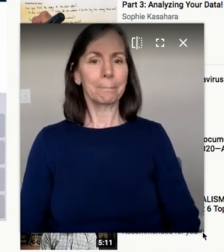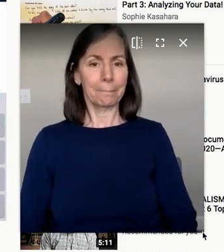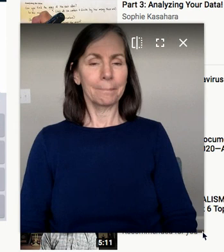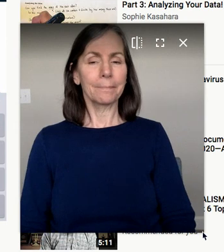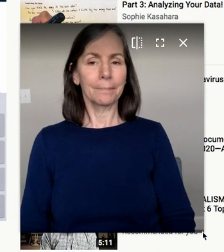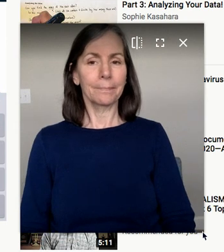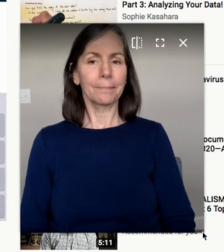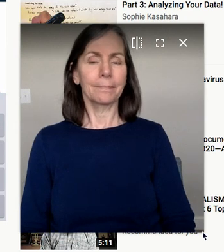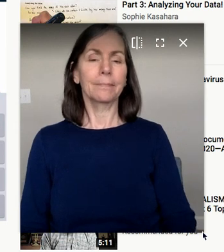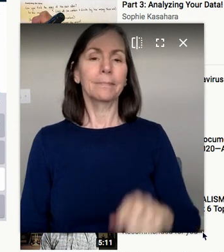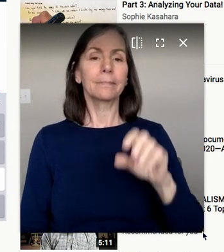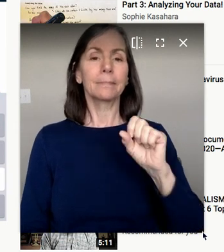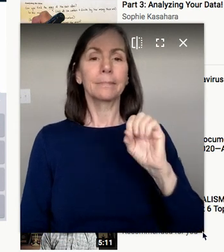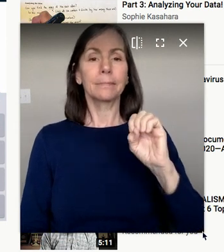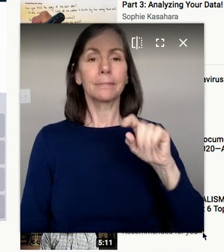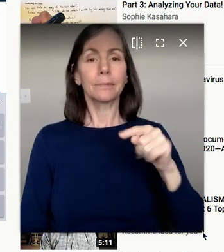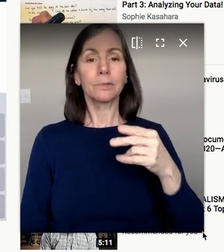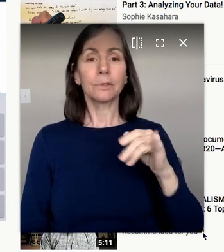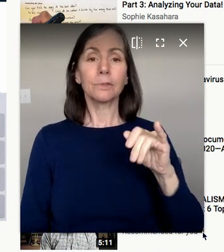Sophie